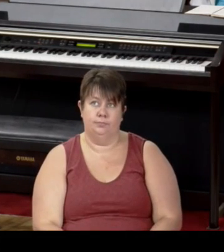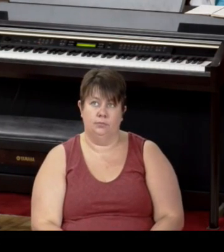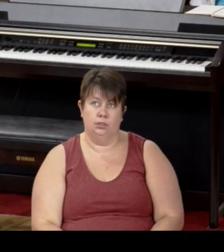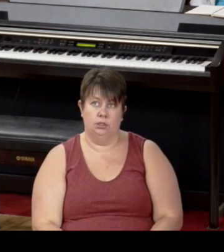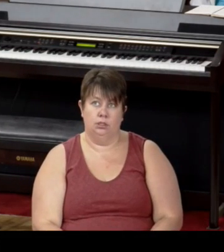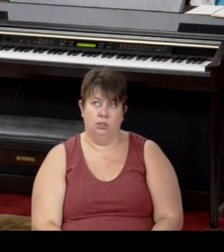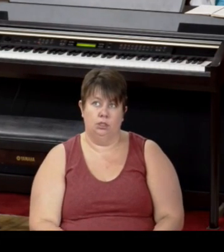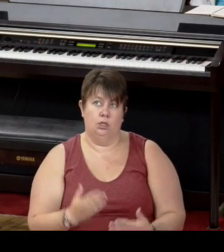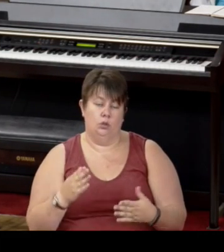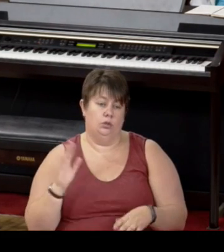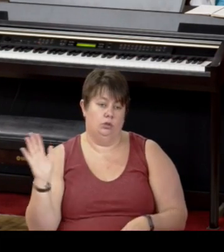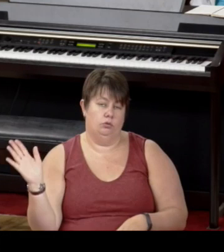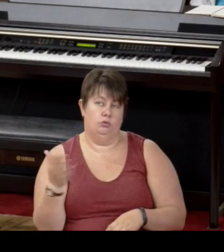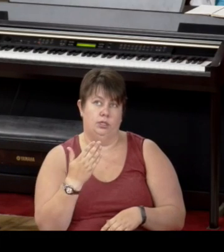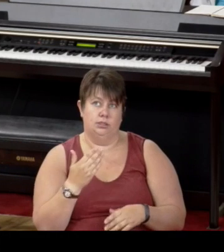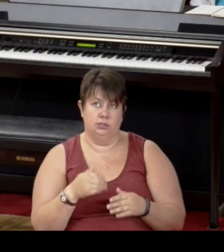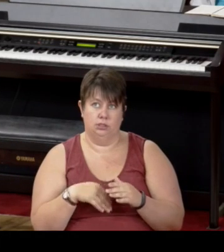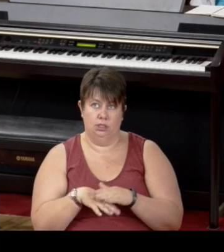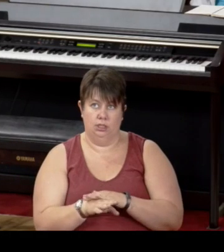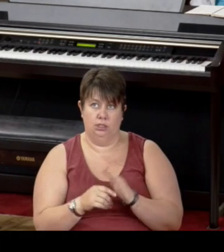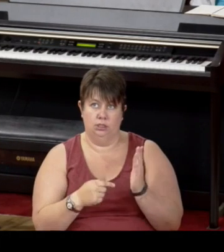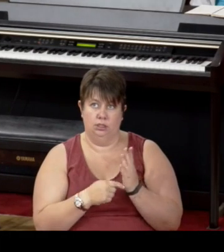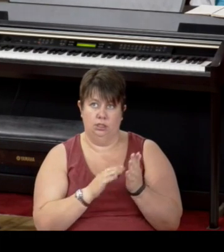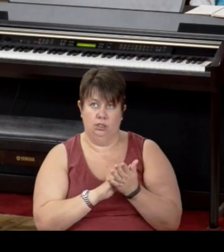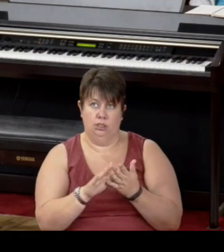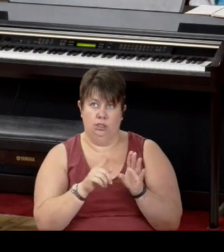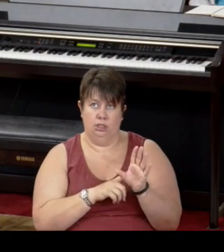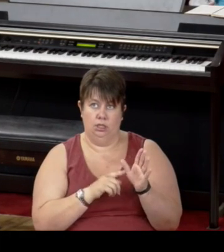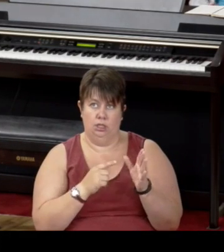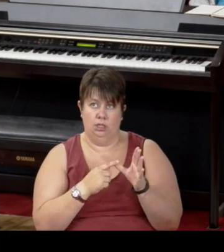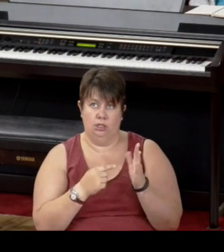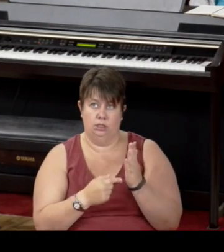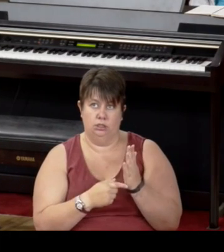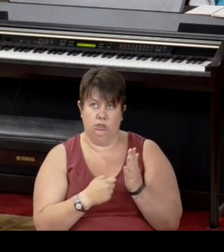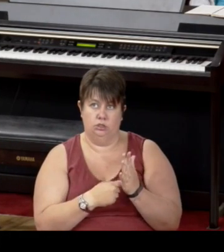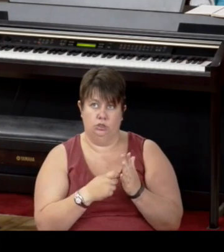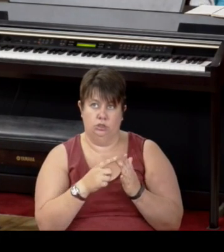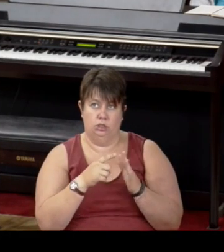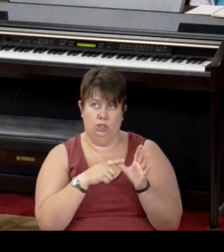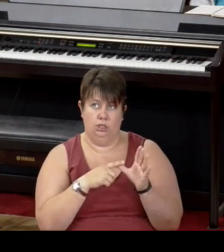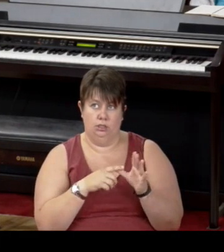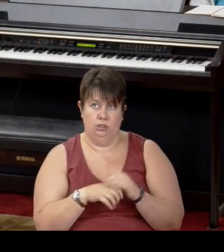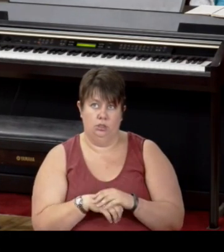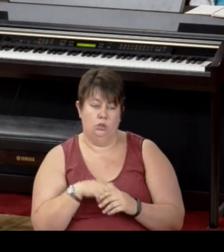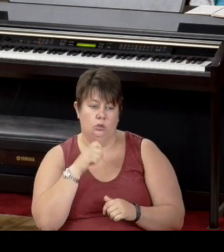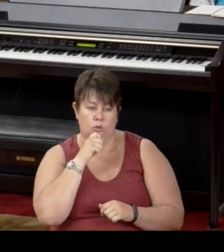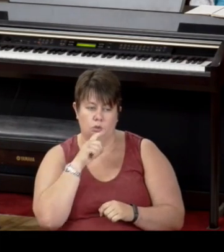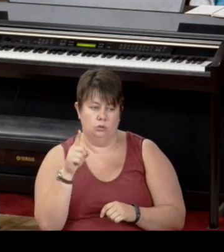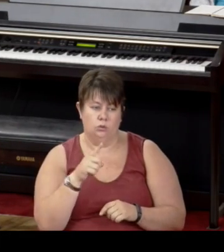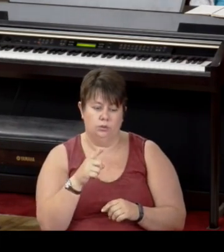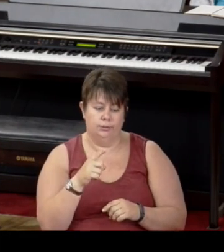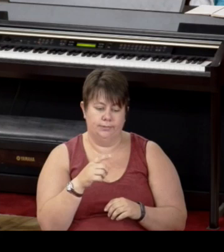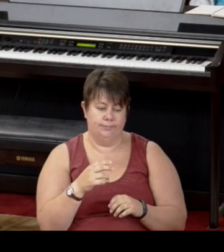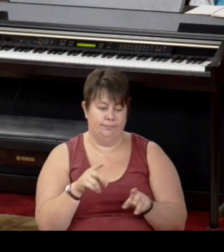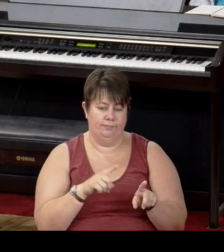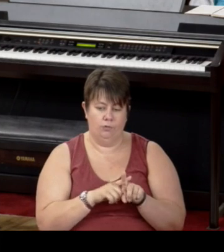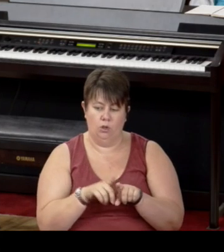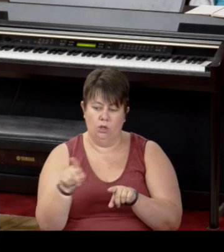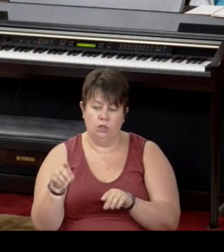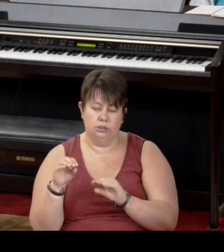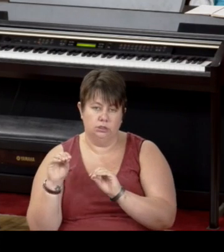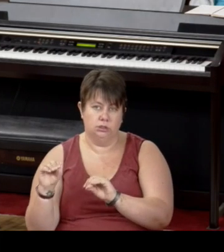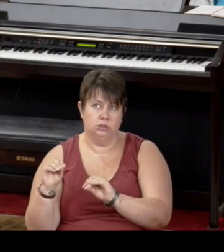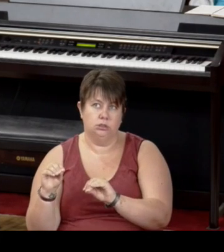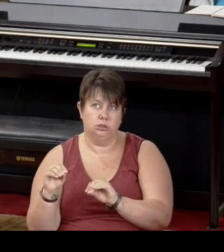Now, I say to the rest of you in Thyatira, to you who do not hold to her teaching and have